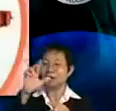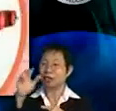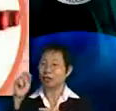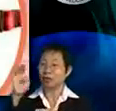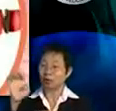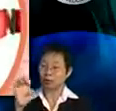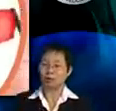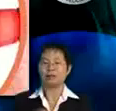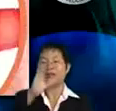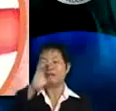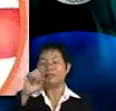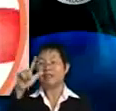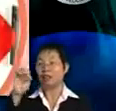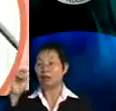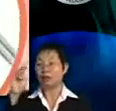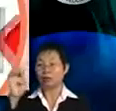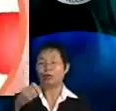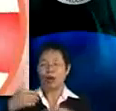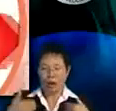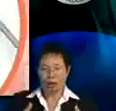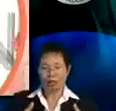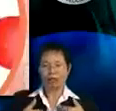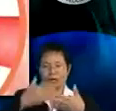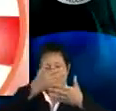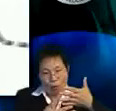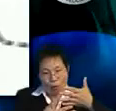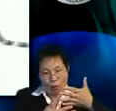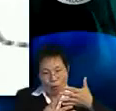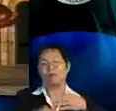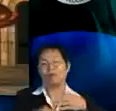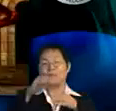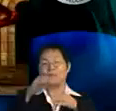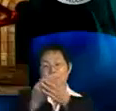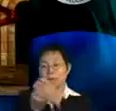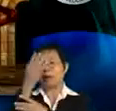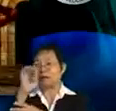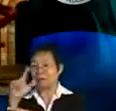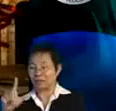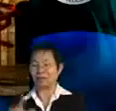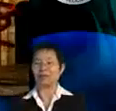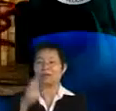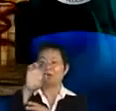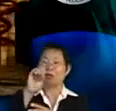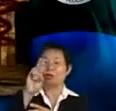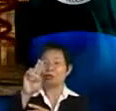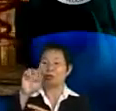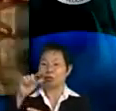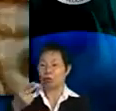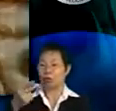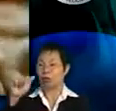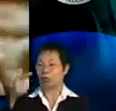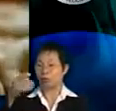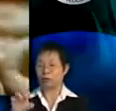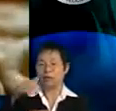Remember, cellulose is found in the cell walls of plant cells. Roughage is commonly found in